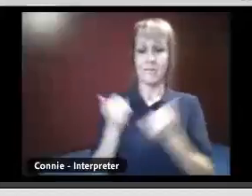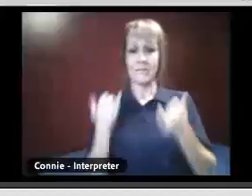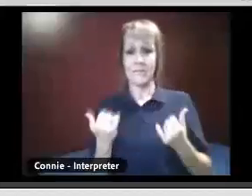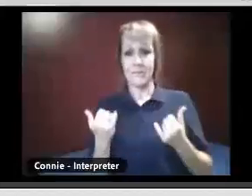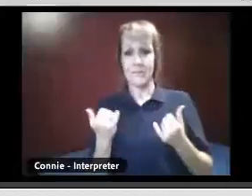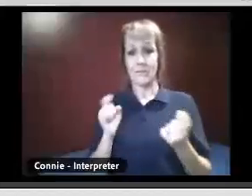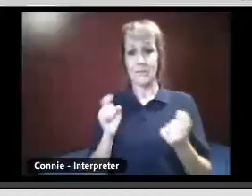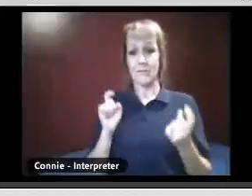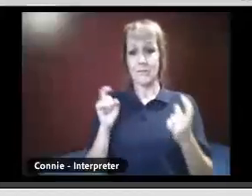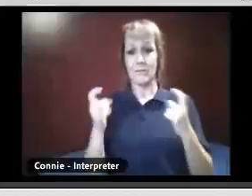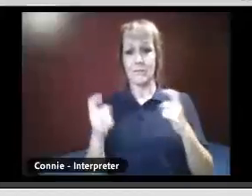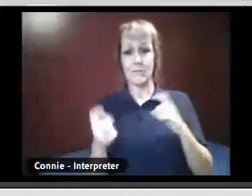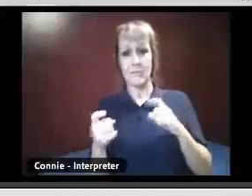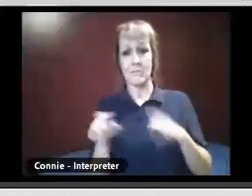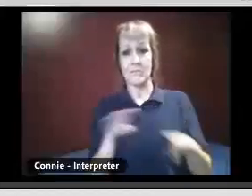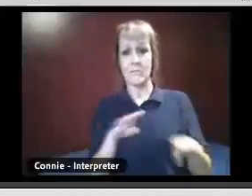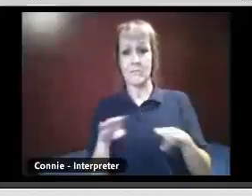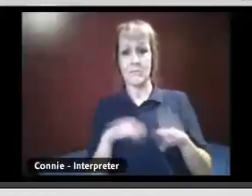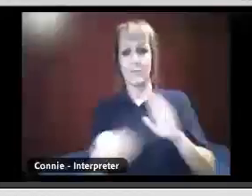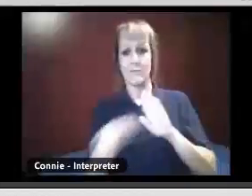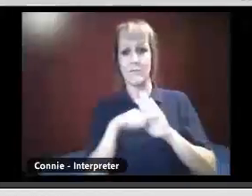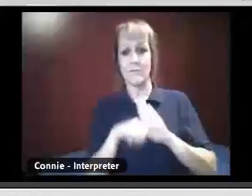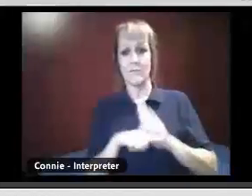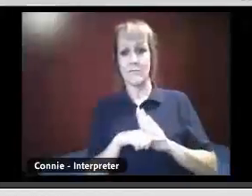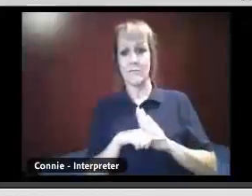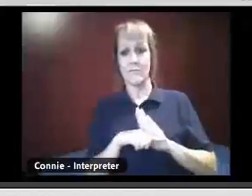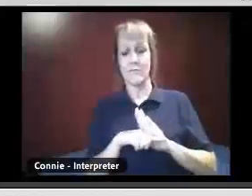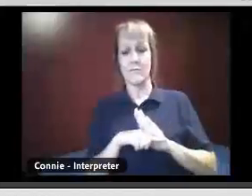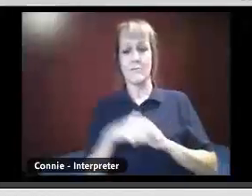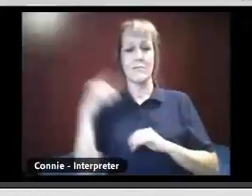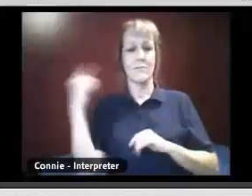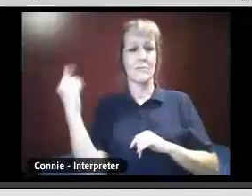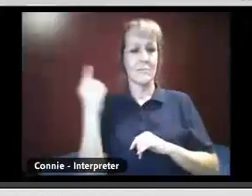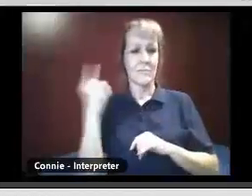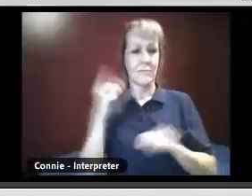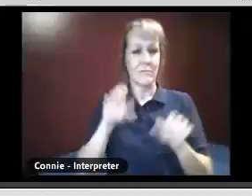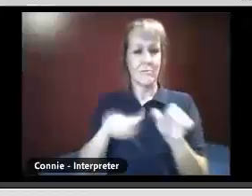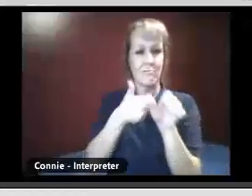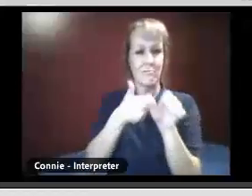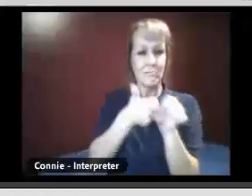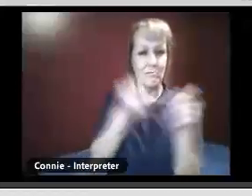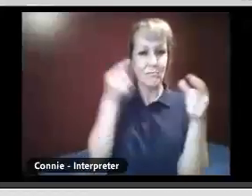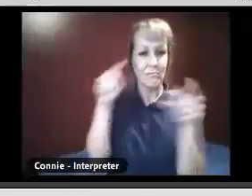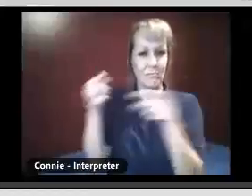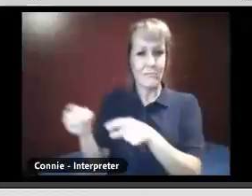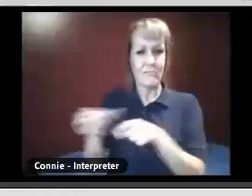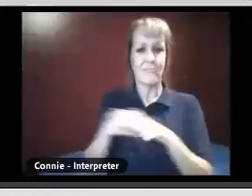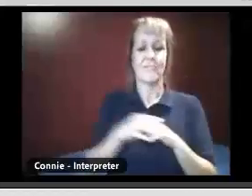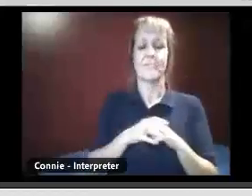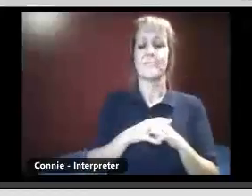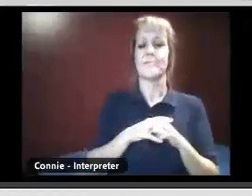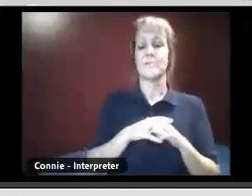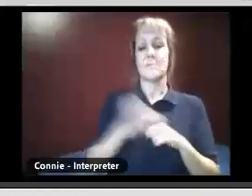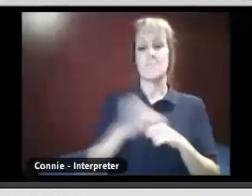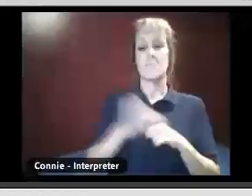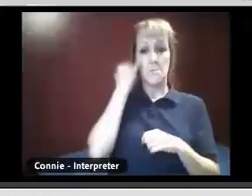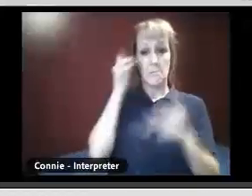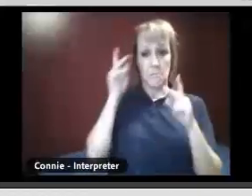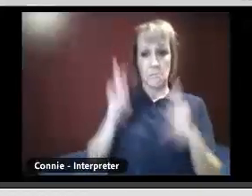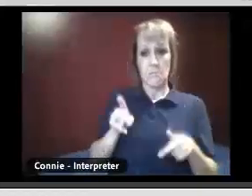shift in behavior to negative, the odds are something is going on behind the scenes. If somebody comes